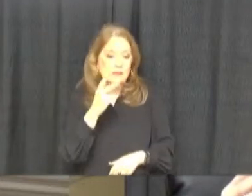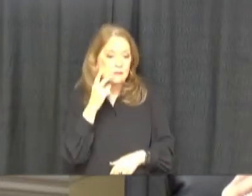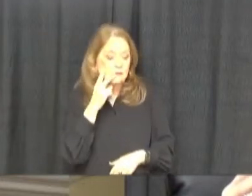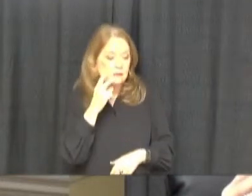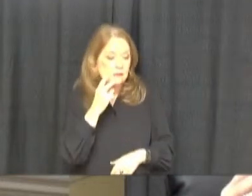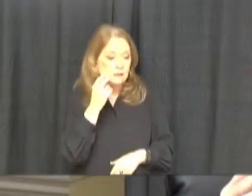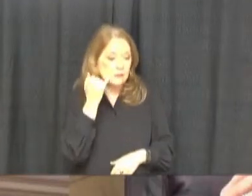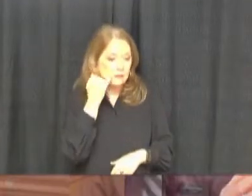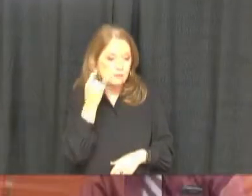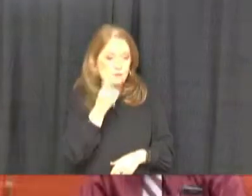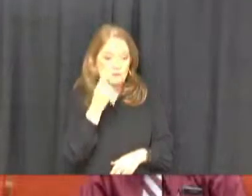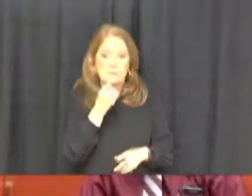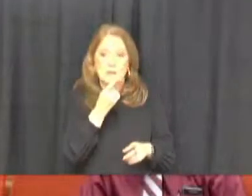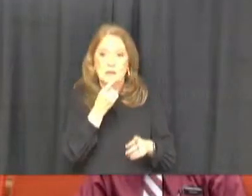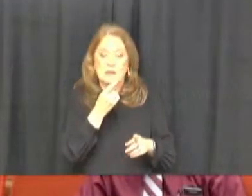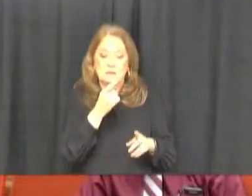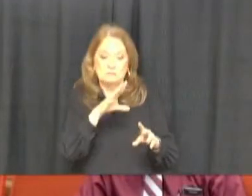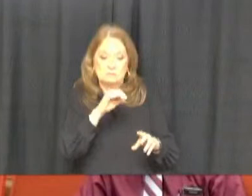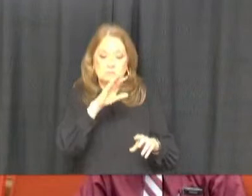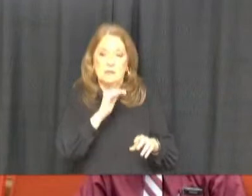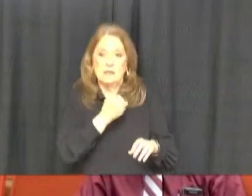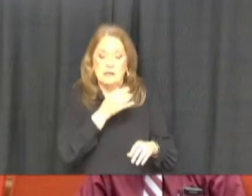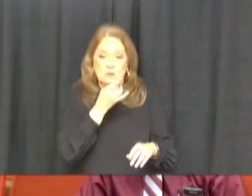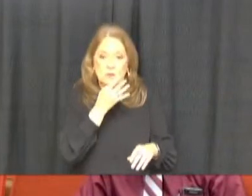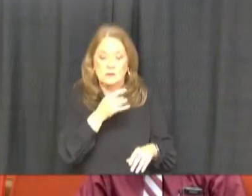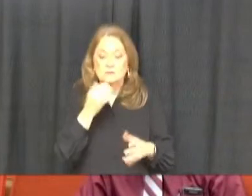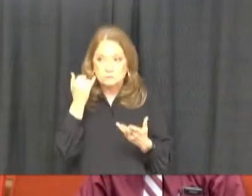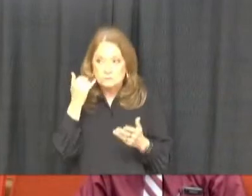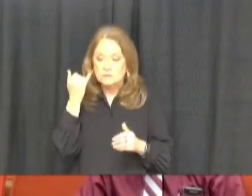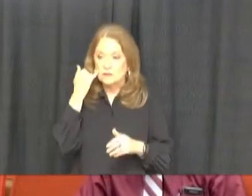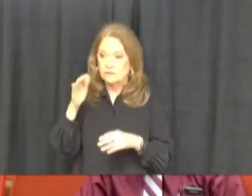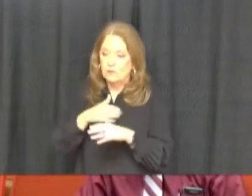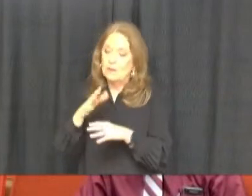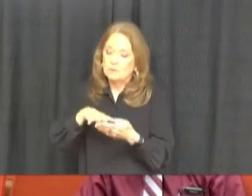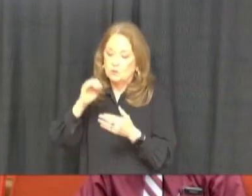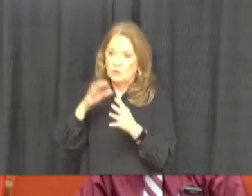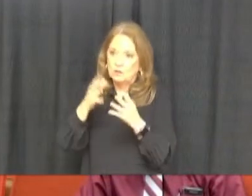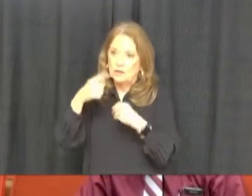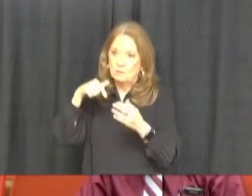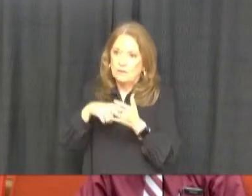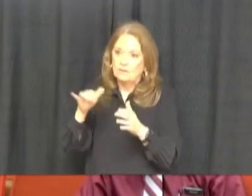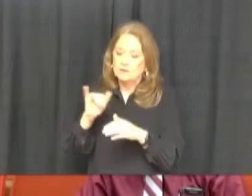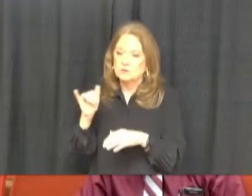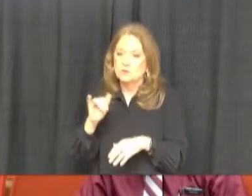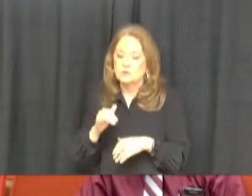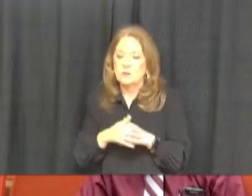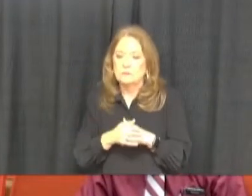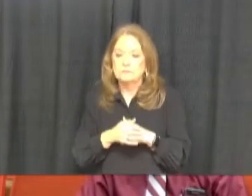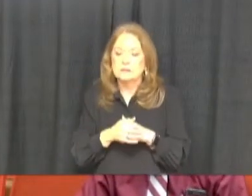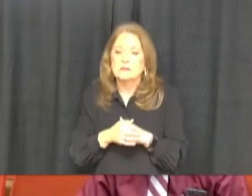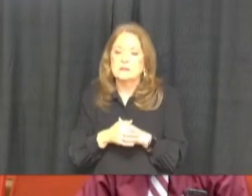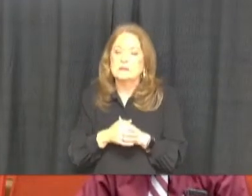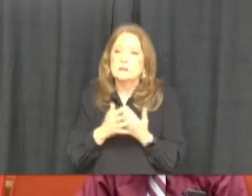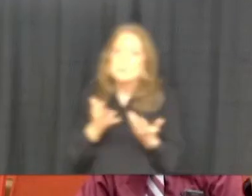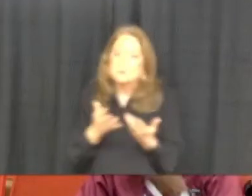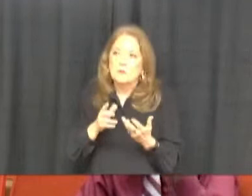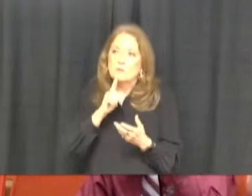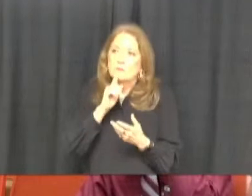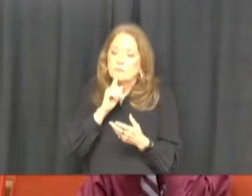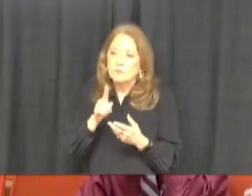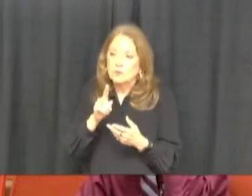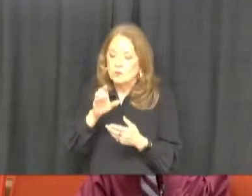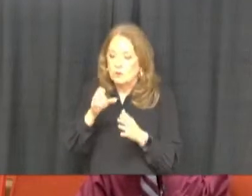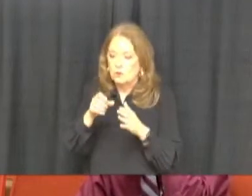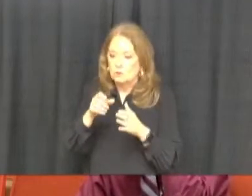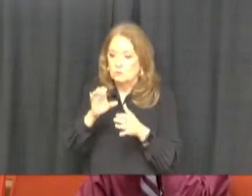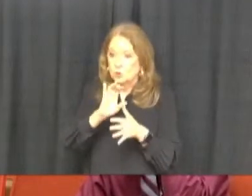our lights. Well, if we share, I'm learning a lot about this too. So there are